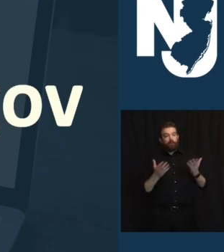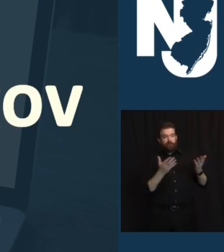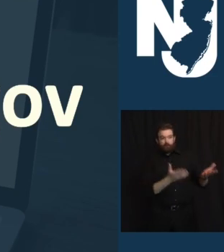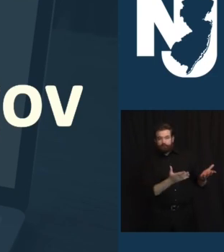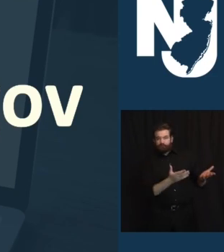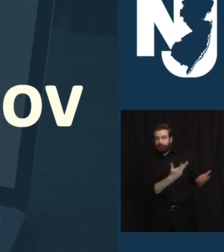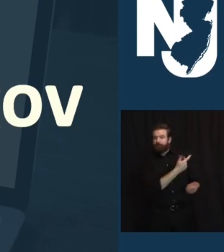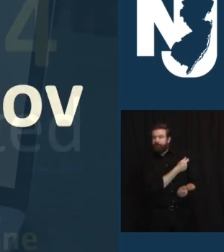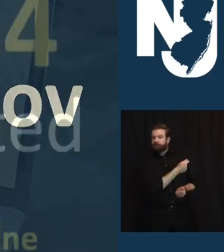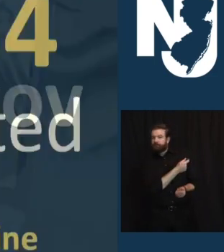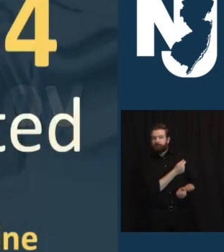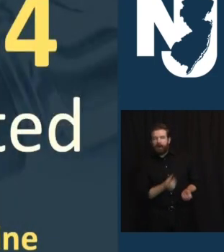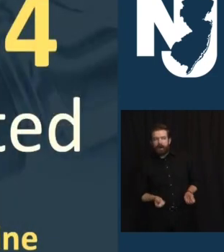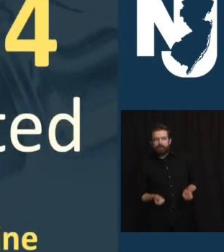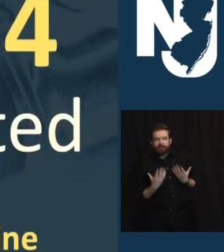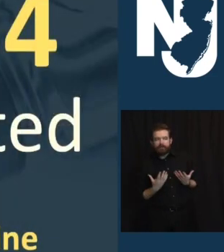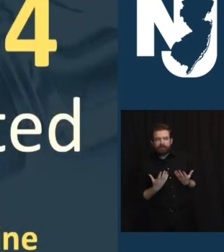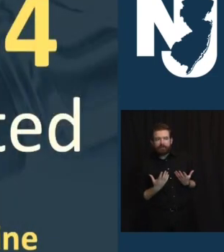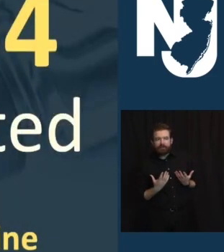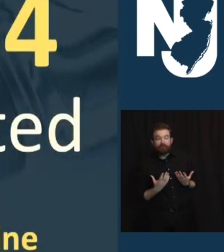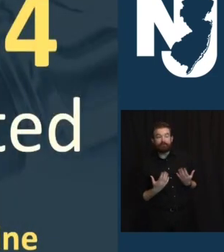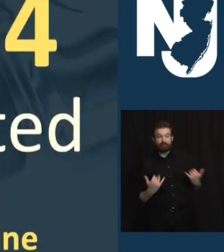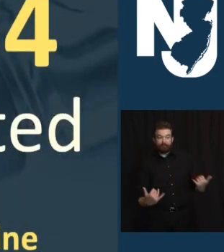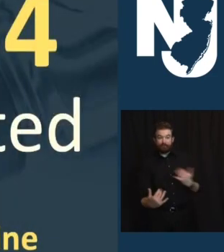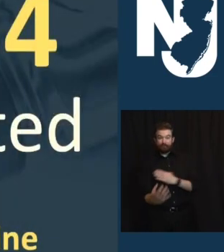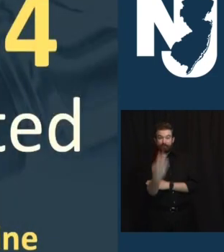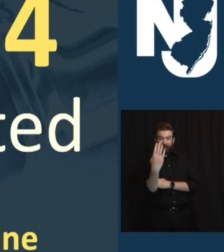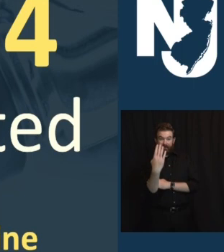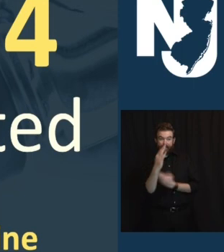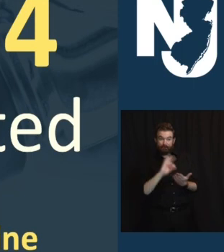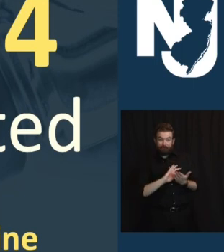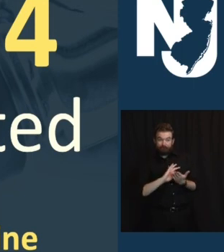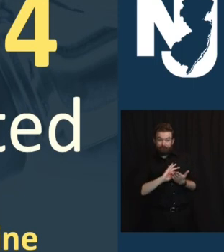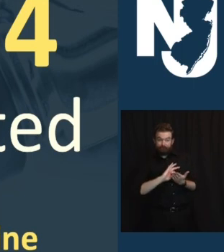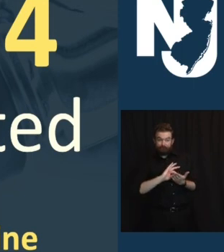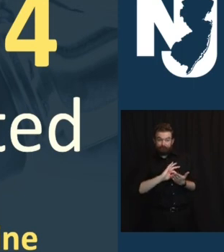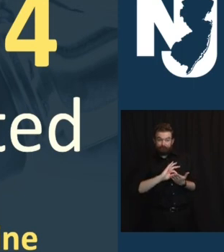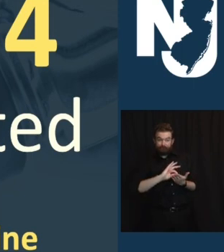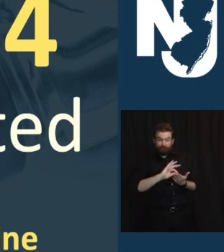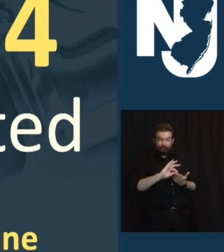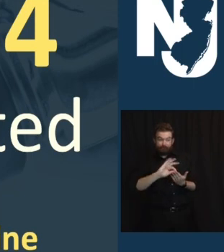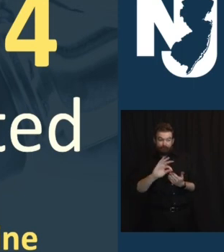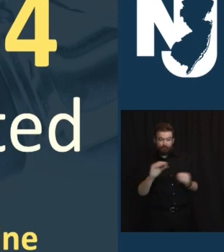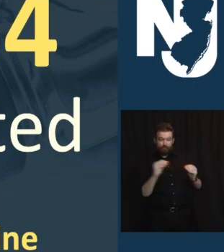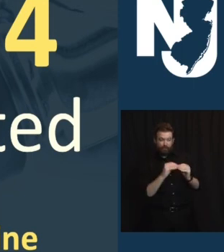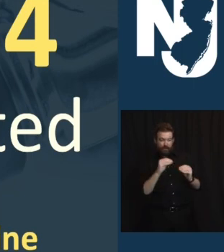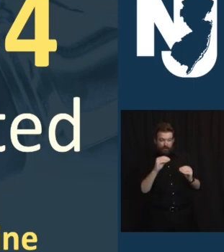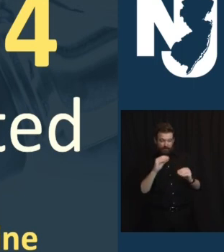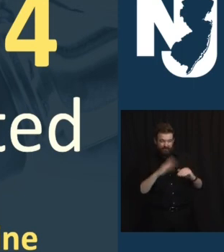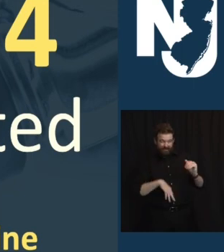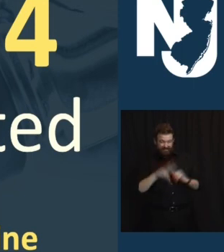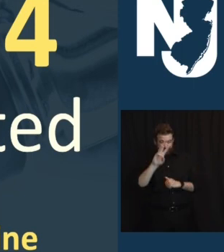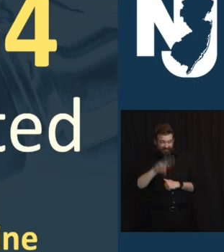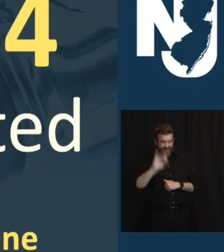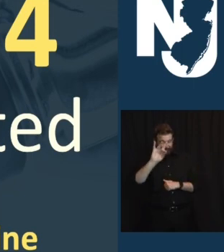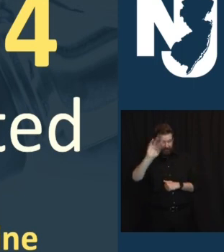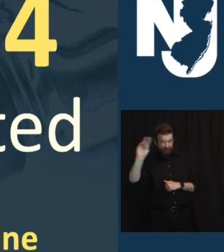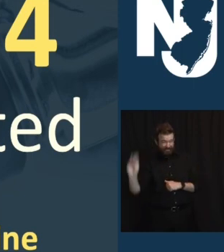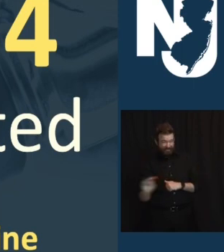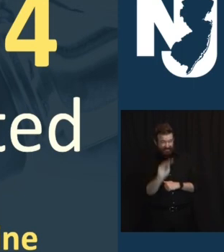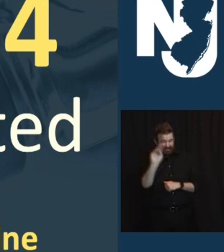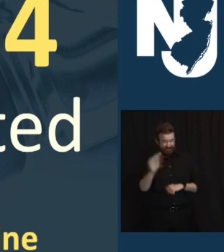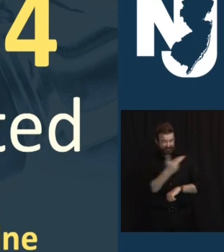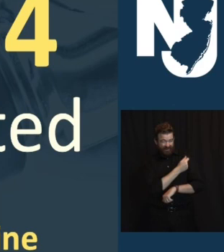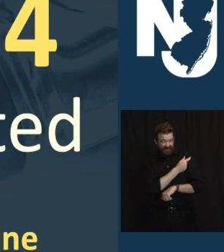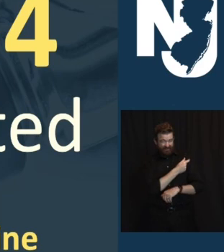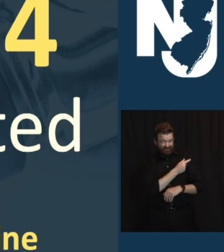numbers. As of this morning, we have administered a total of more than 6.8 million doses